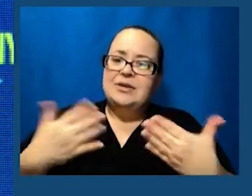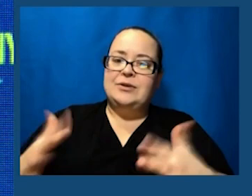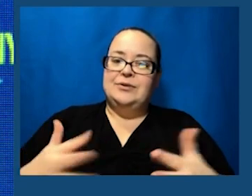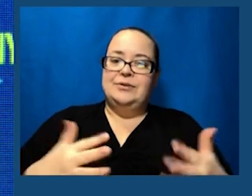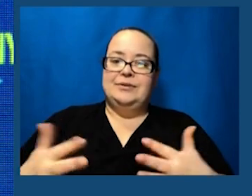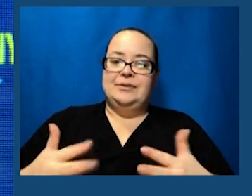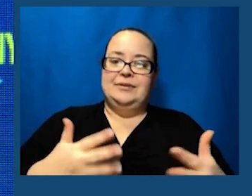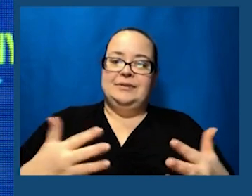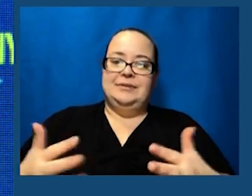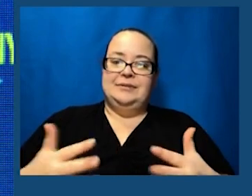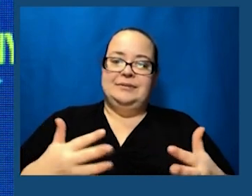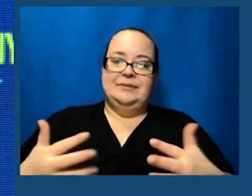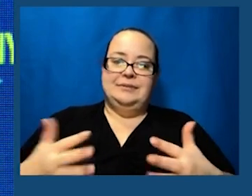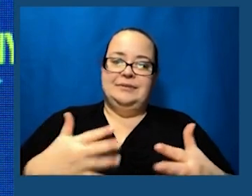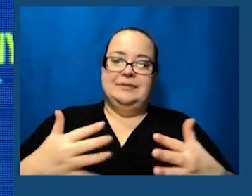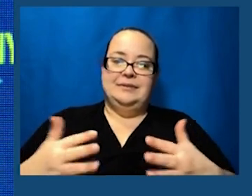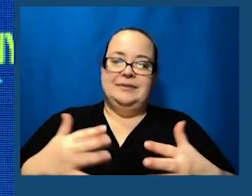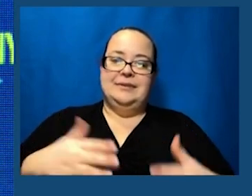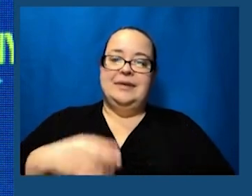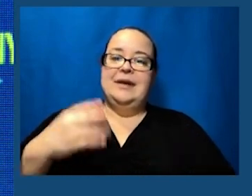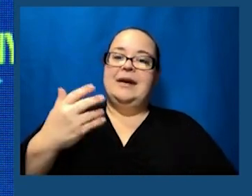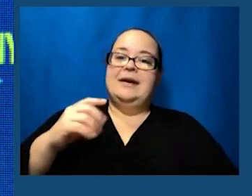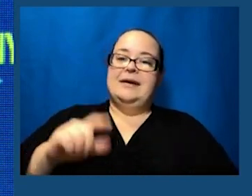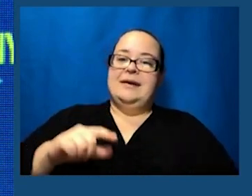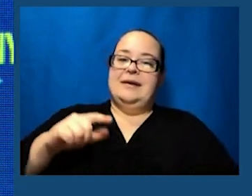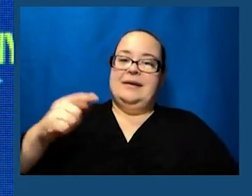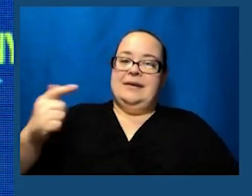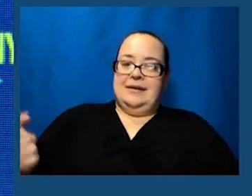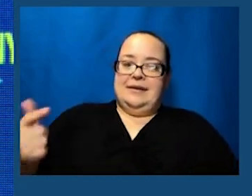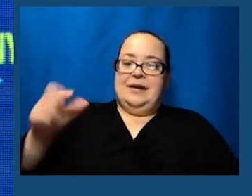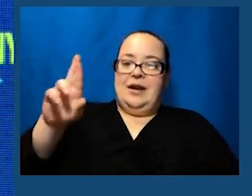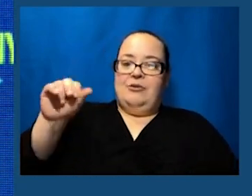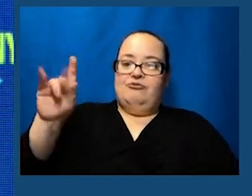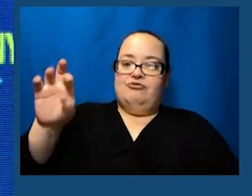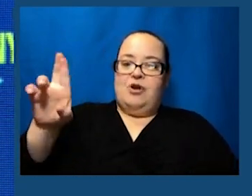Secretary of State Robert Rodriguez.